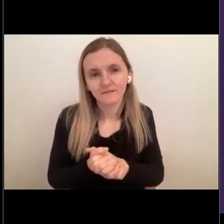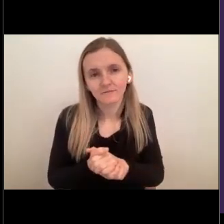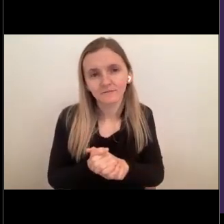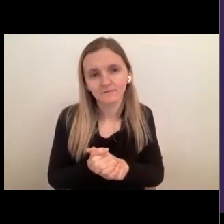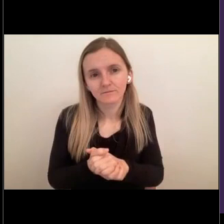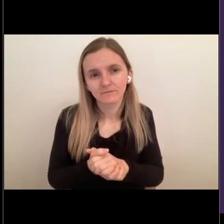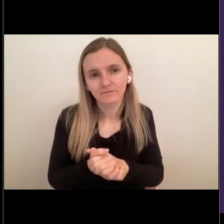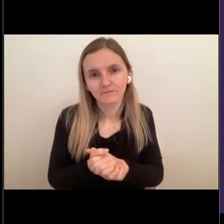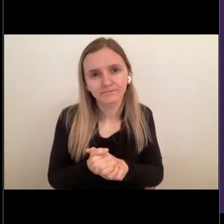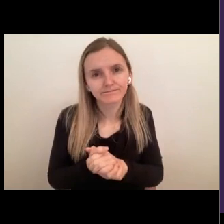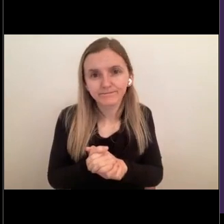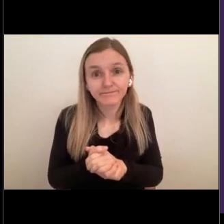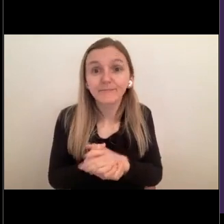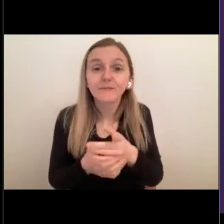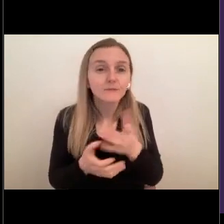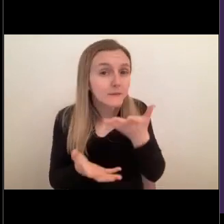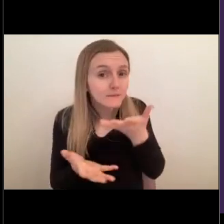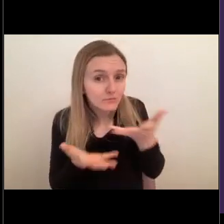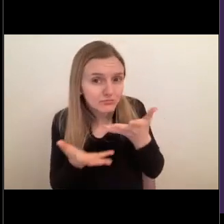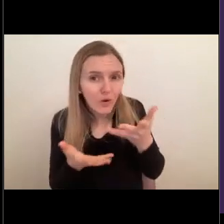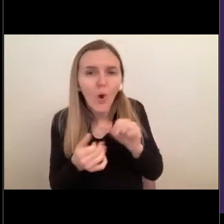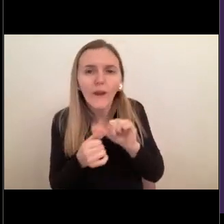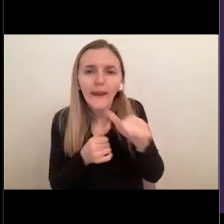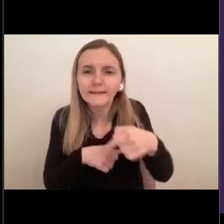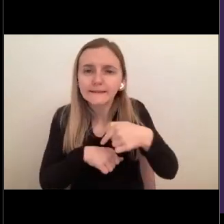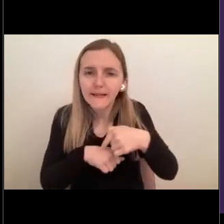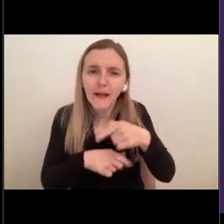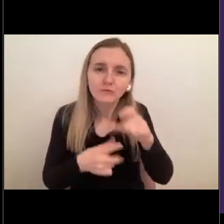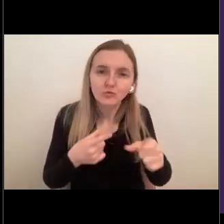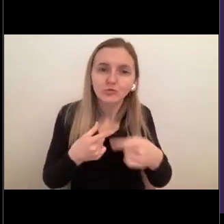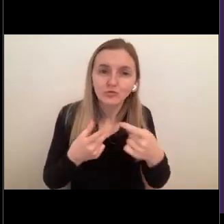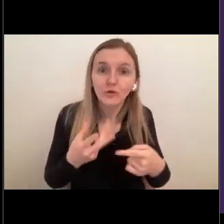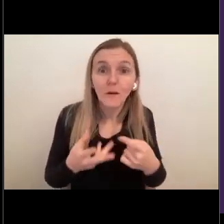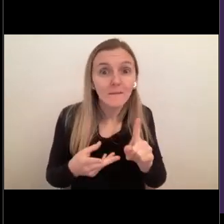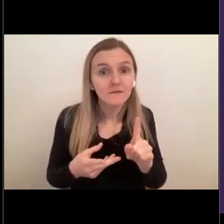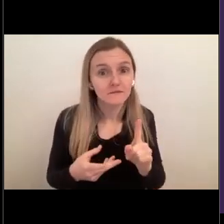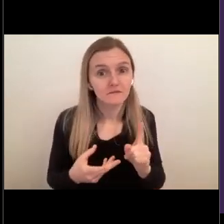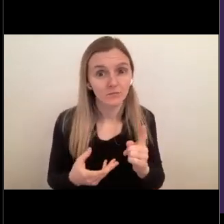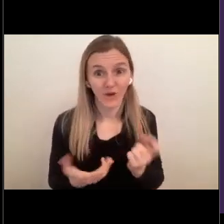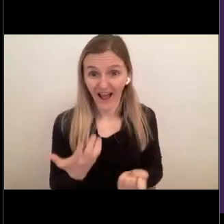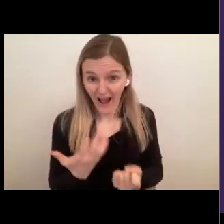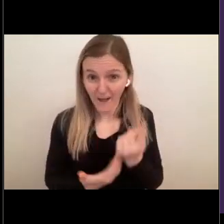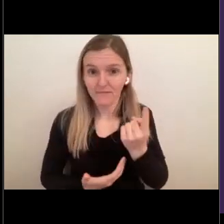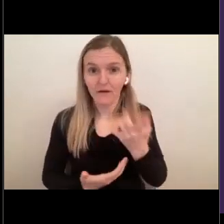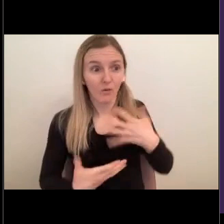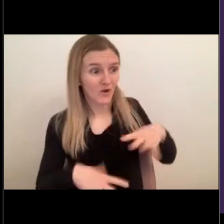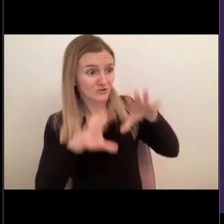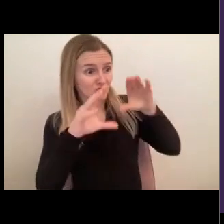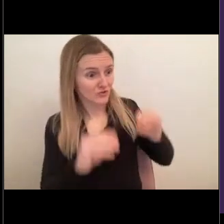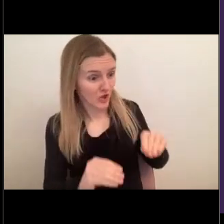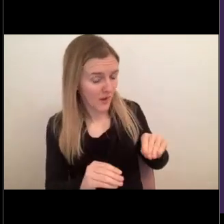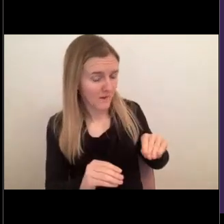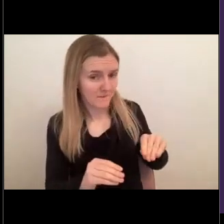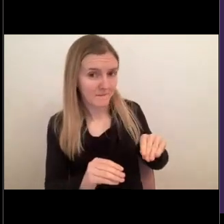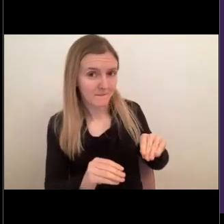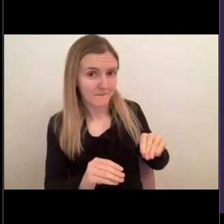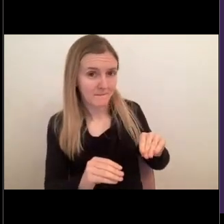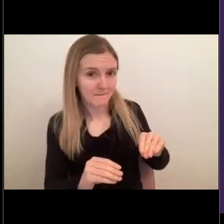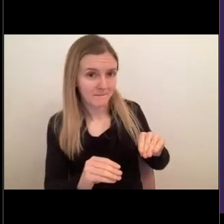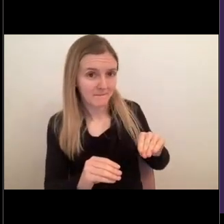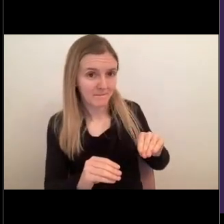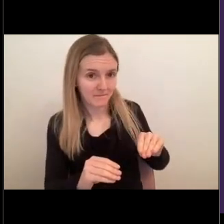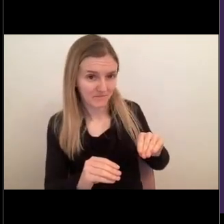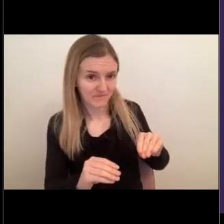what we can do next time. In the moment, I know you want it to sort of stop, but I would say, respond to